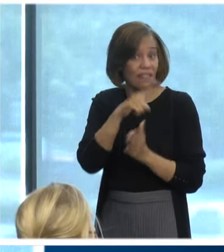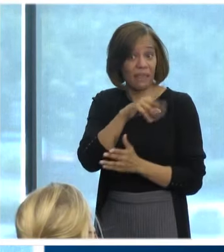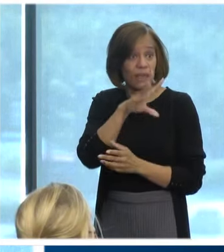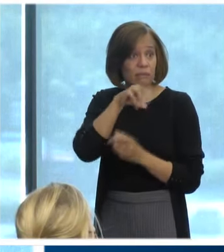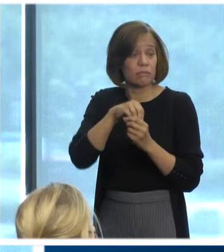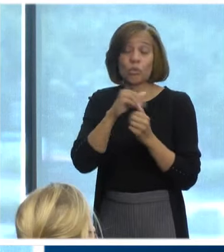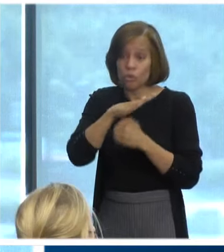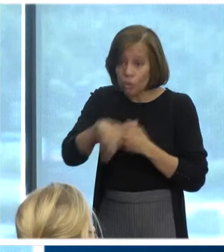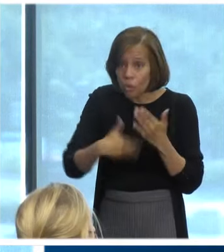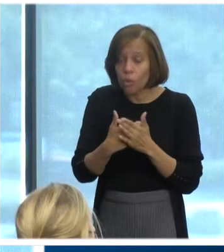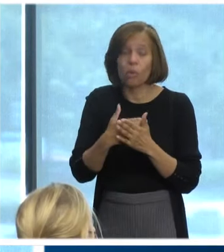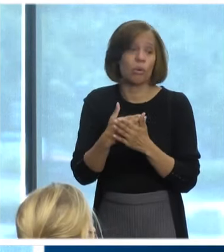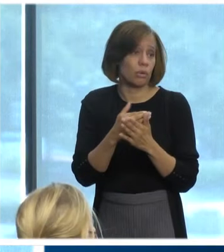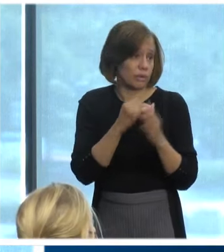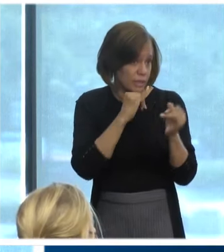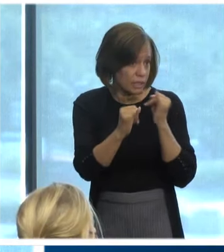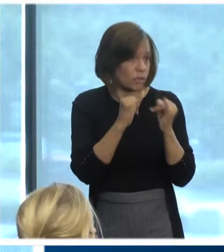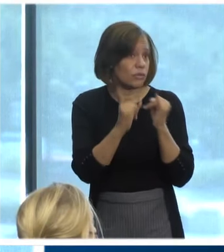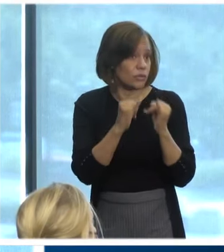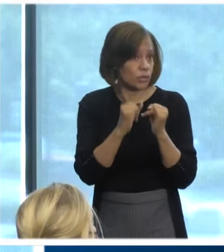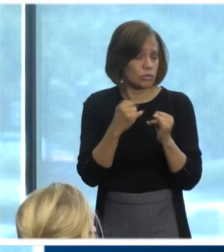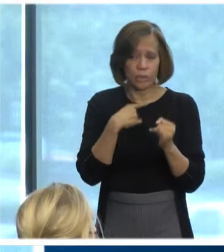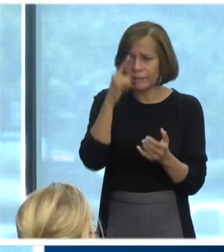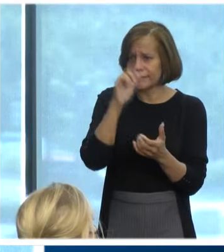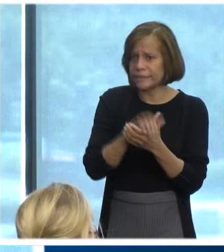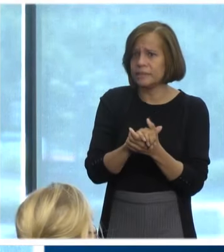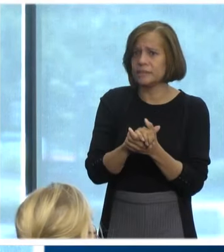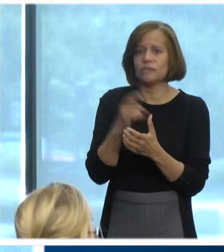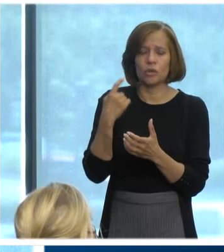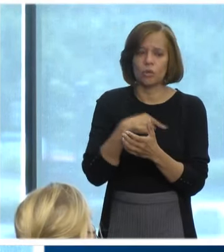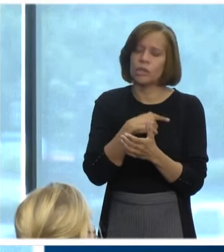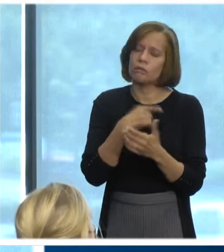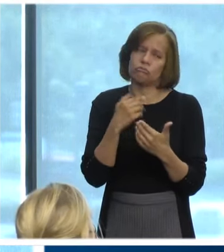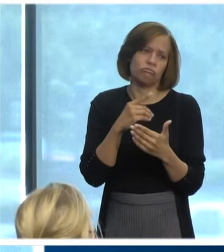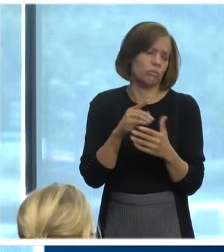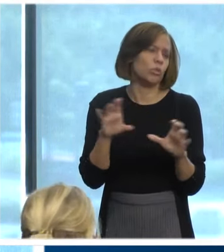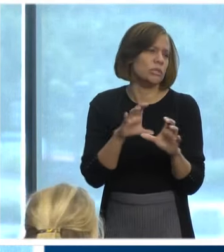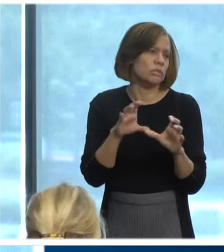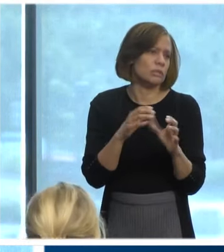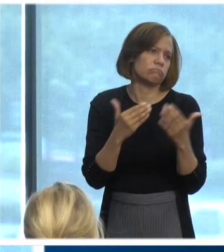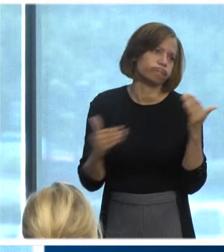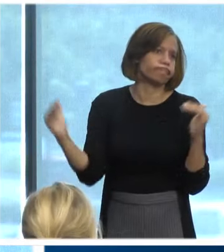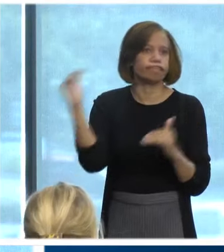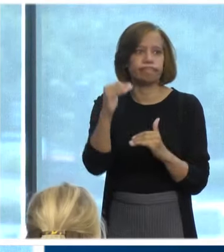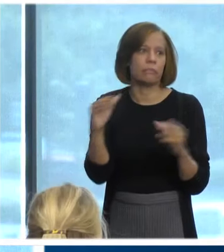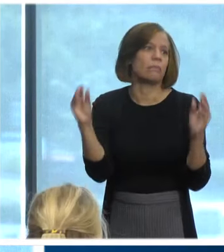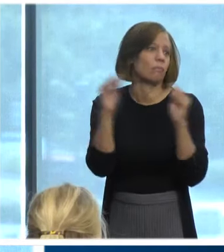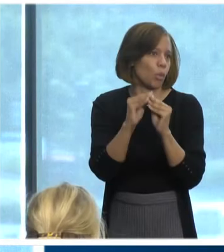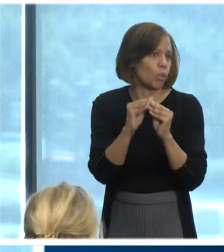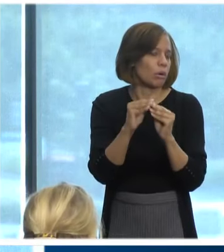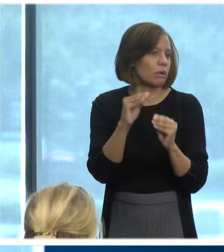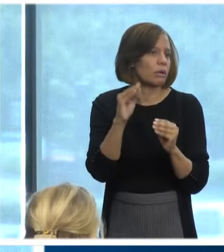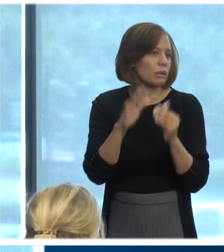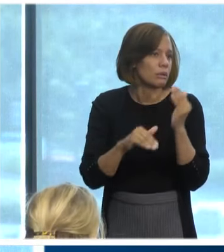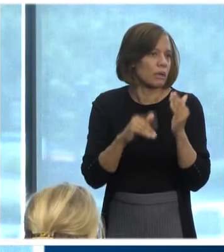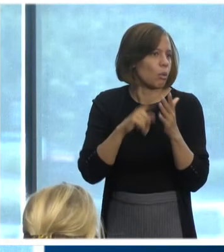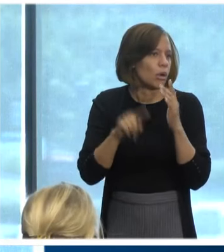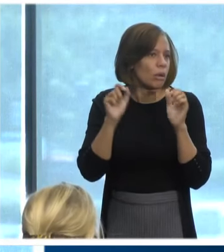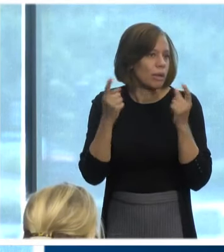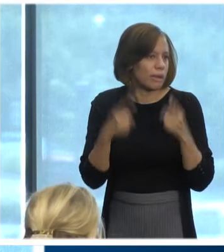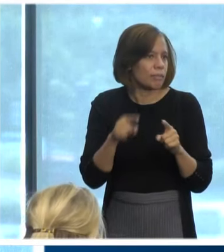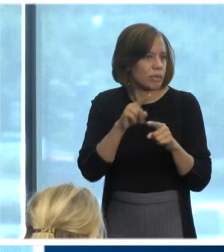so I believe, in my opinion, that we went above and beyond what would probably transpire in a